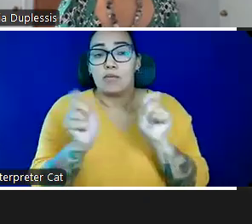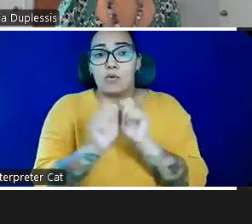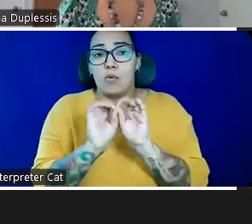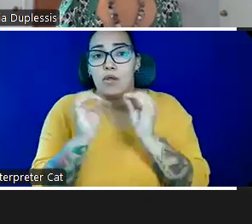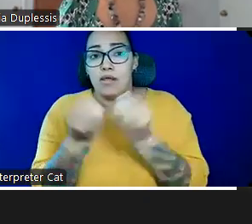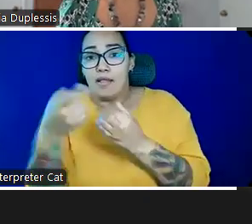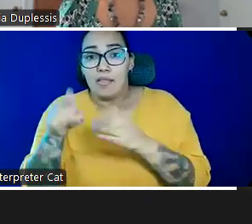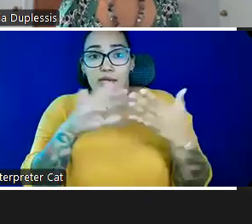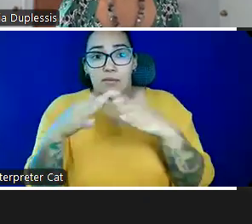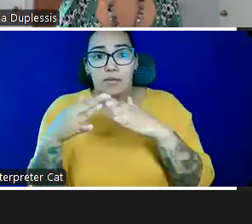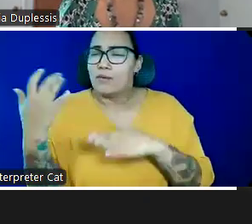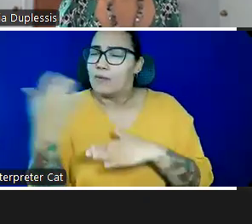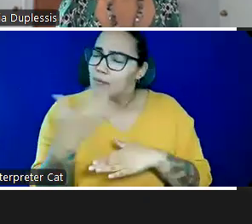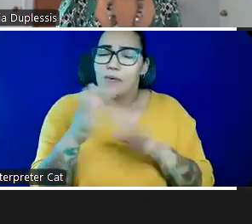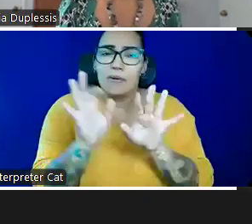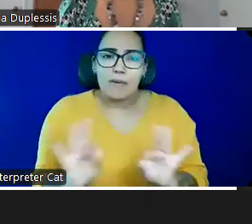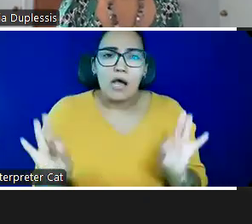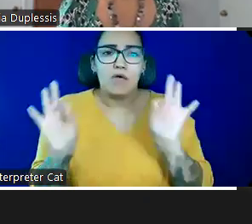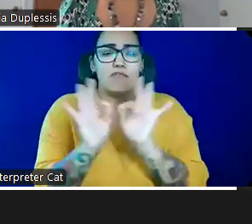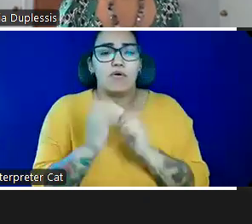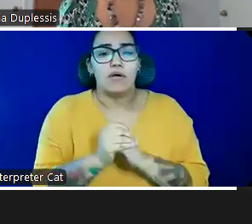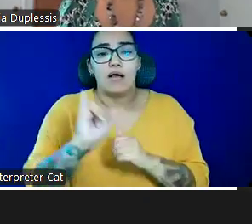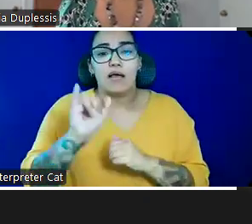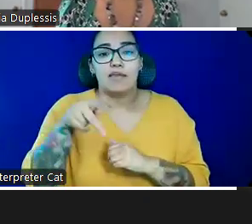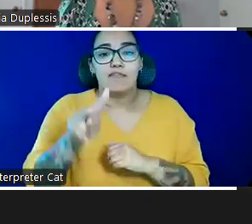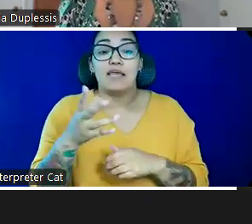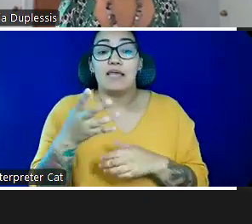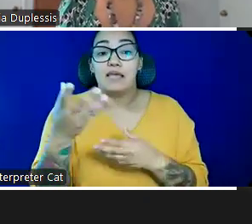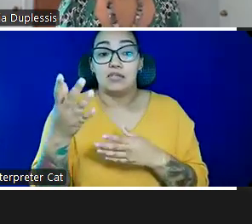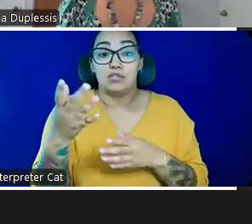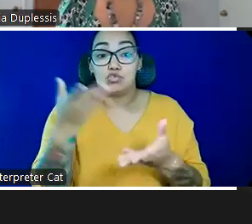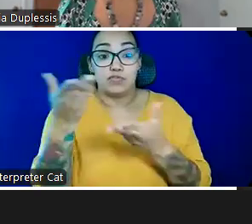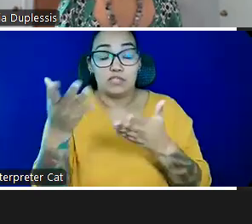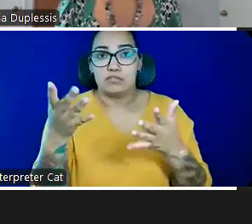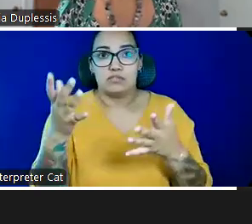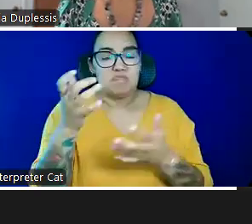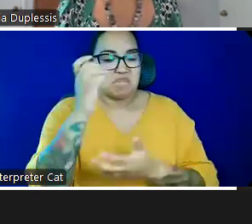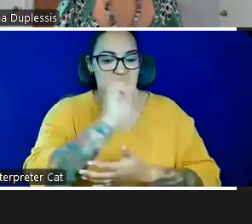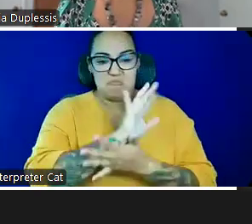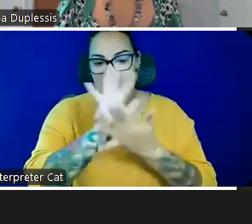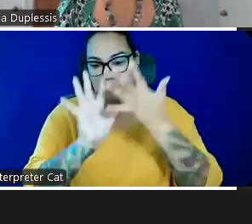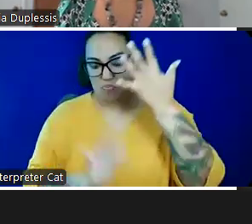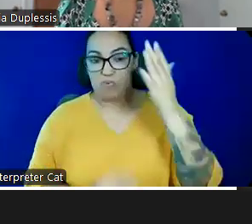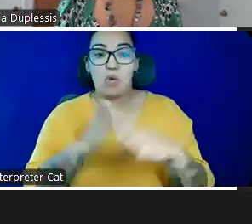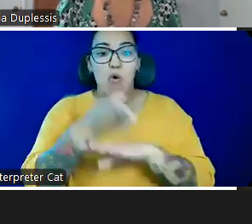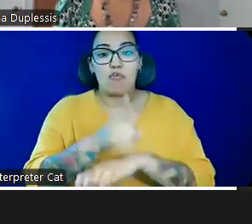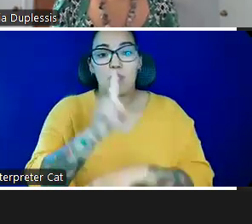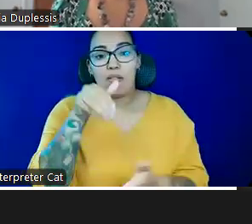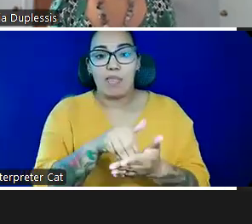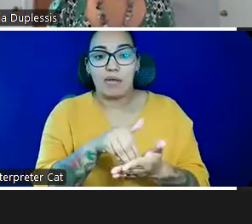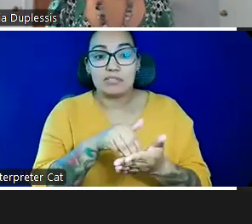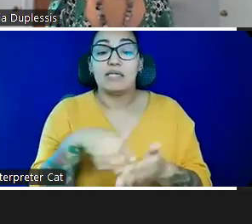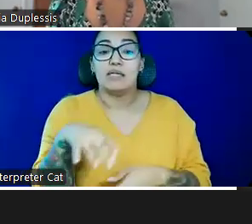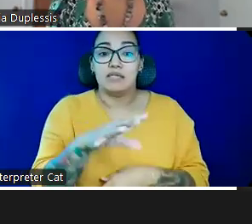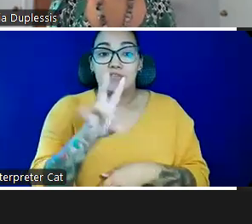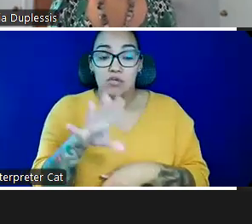community is really powerful. The IPV support services are vast. There are over 1,700 victim service agencies in